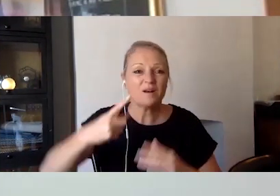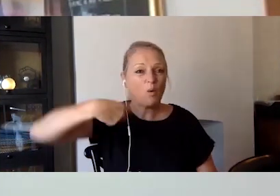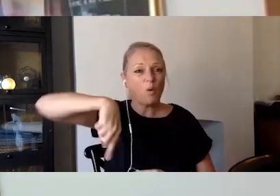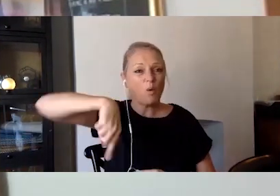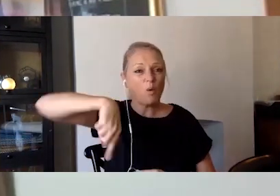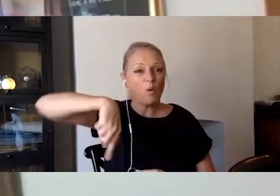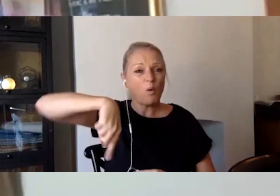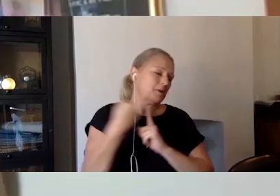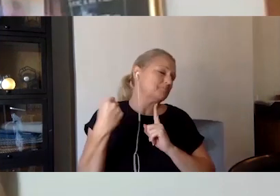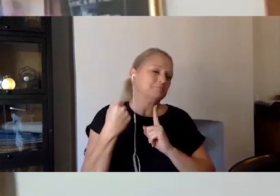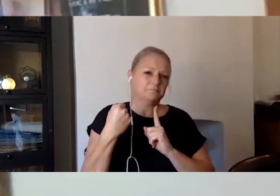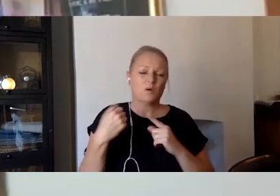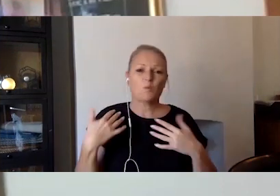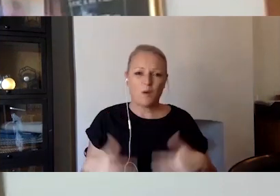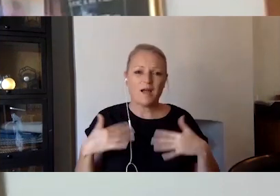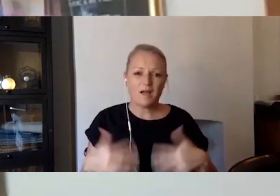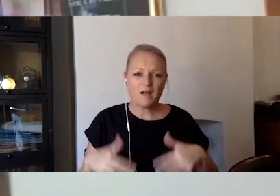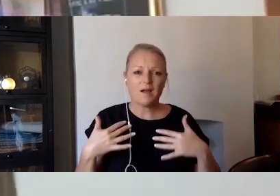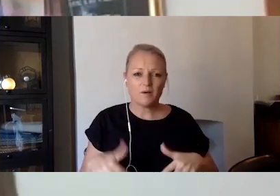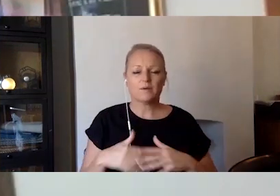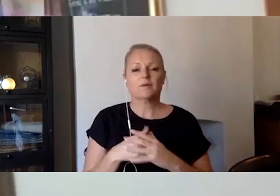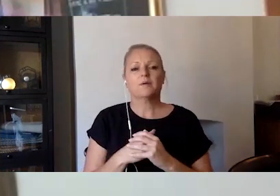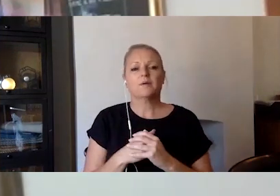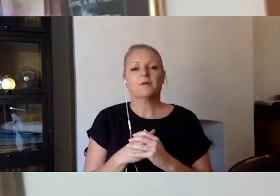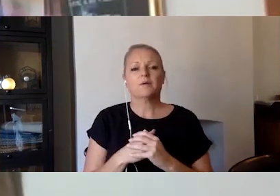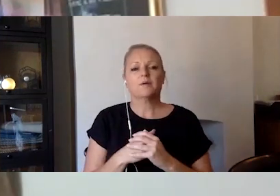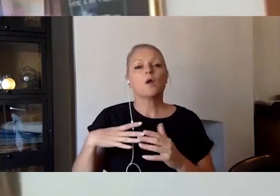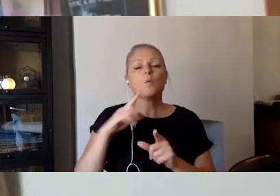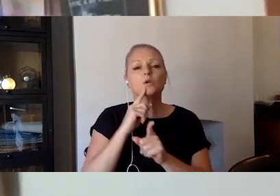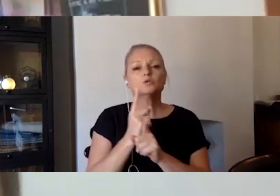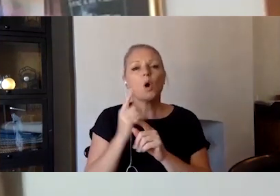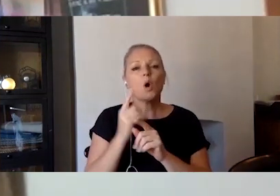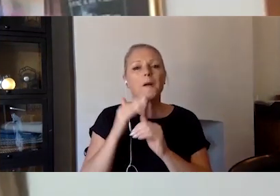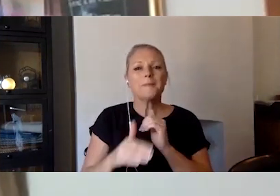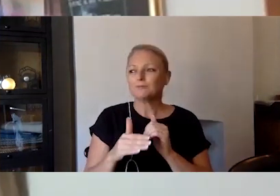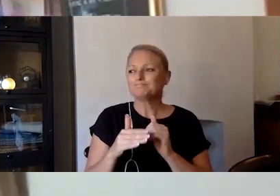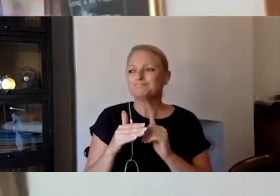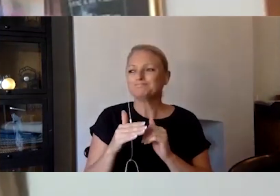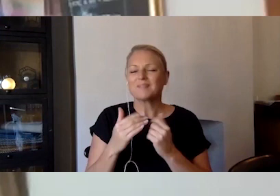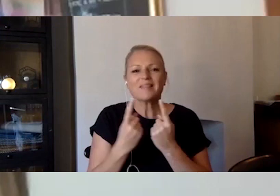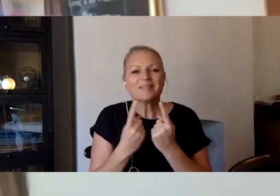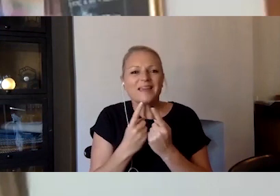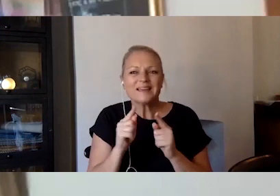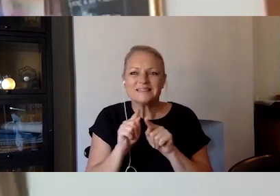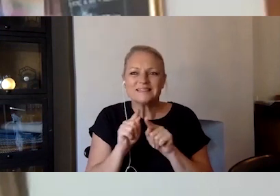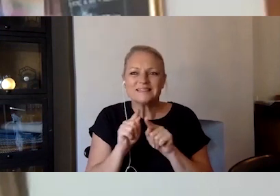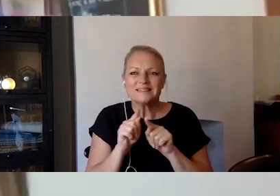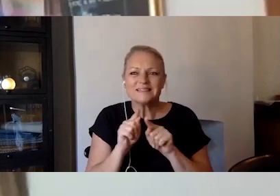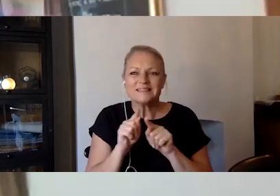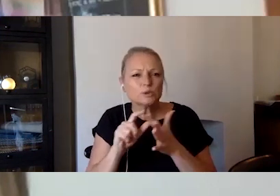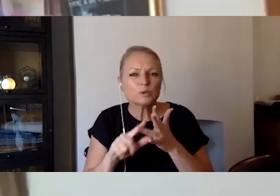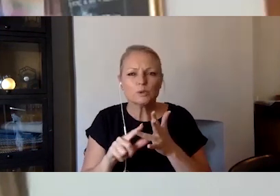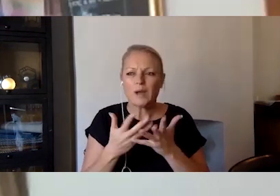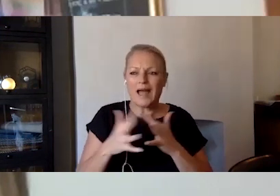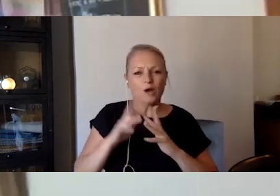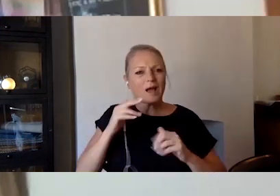this time today to talk about some simple, practical strategies for looking after ourselves and looking